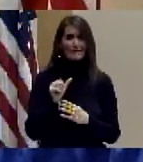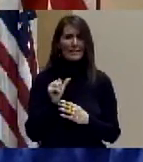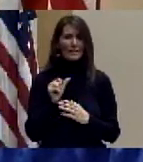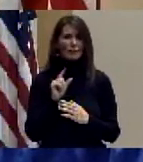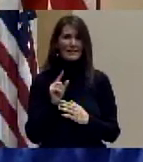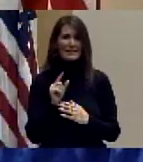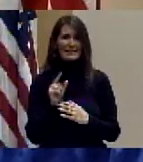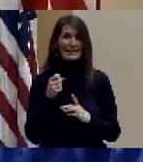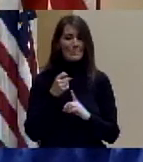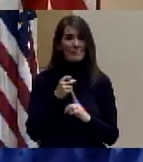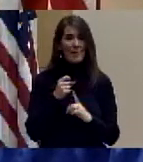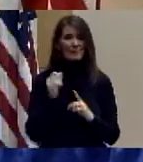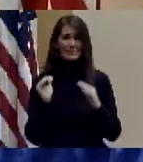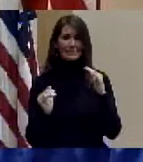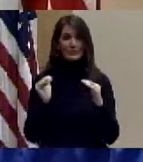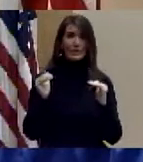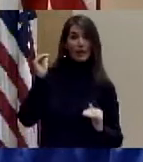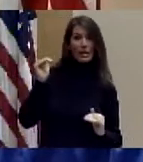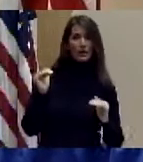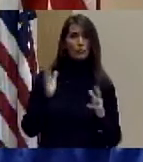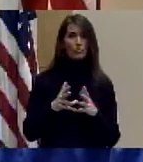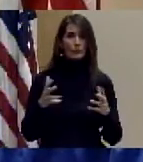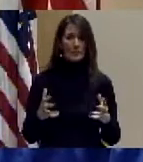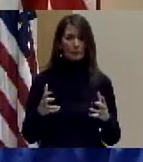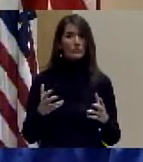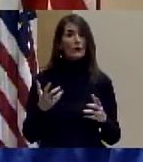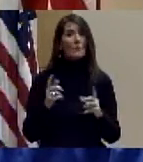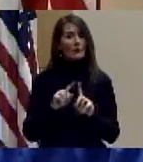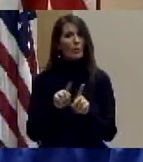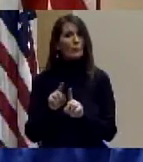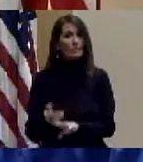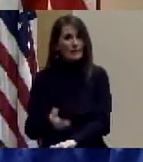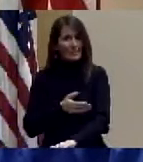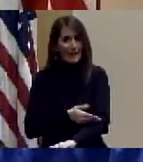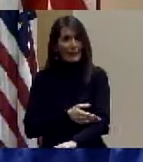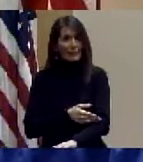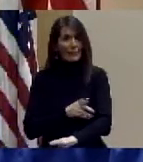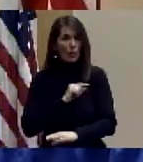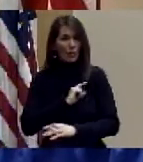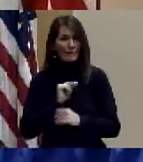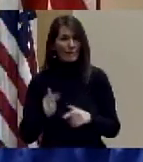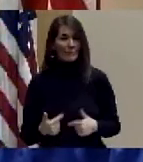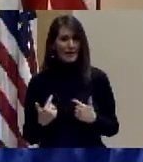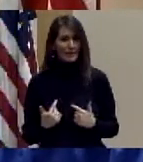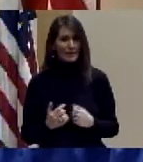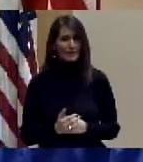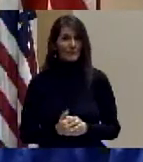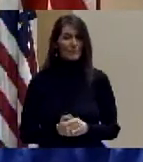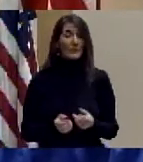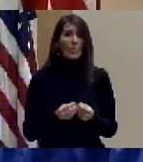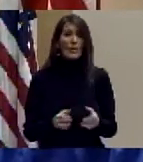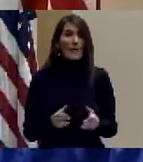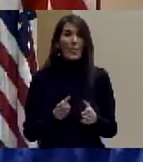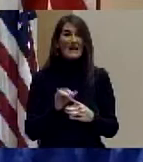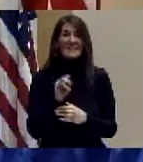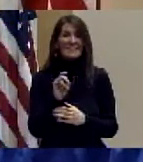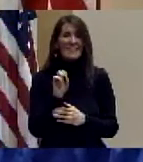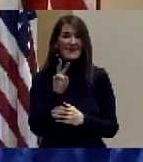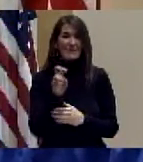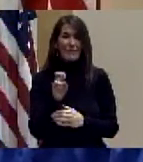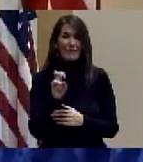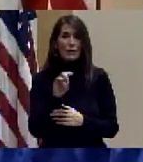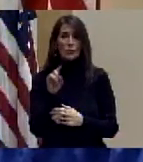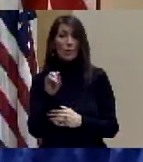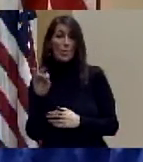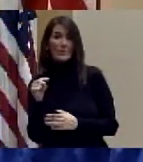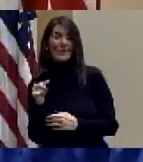amenities that have enhanced Brighton's quality of life. Just as an example, without incentive zoning, Brighton would